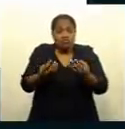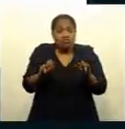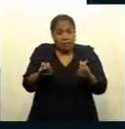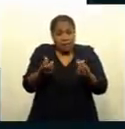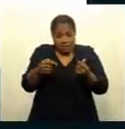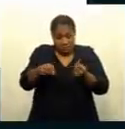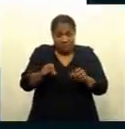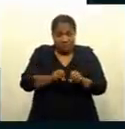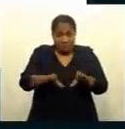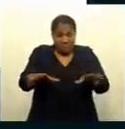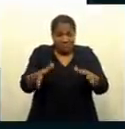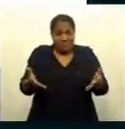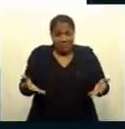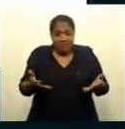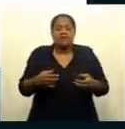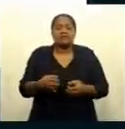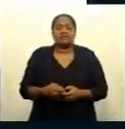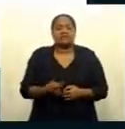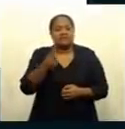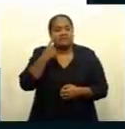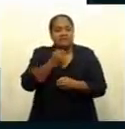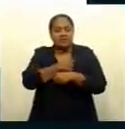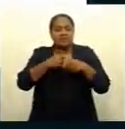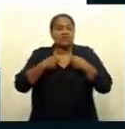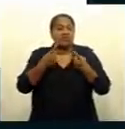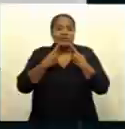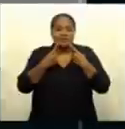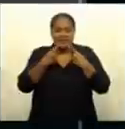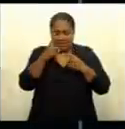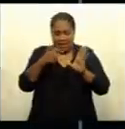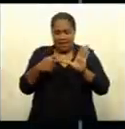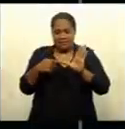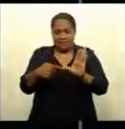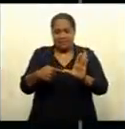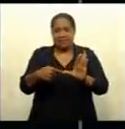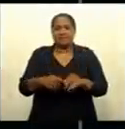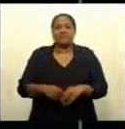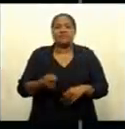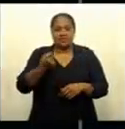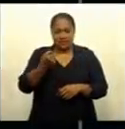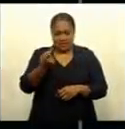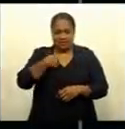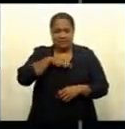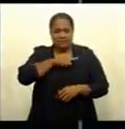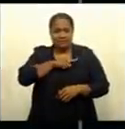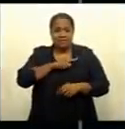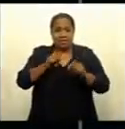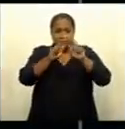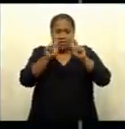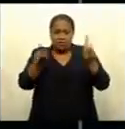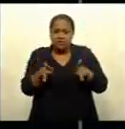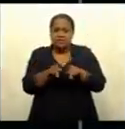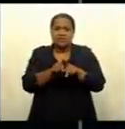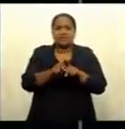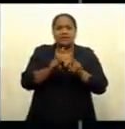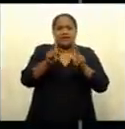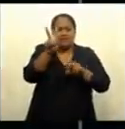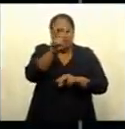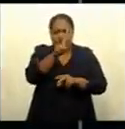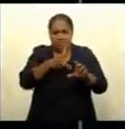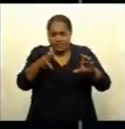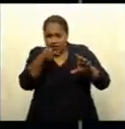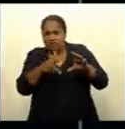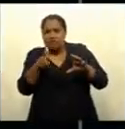pandemic? Visit our FBC News website to answer. Send us newsworthy pictures and videos via email